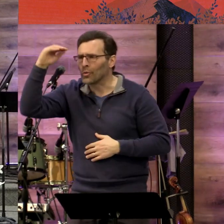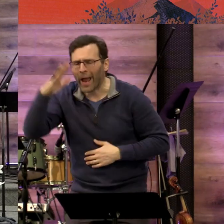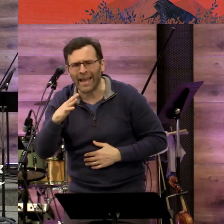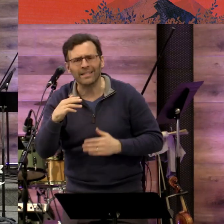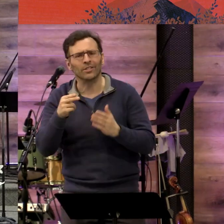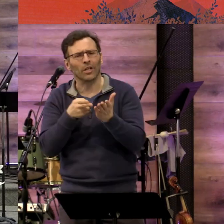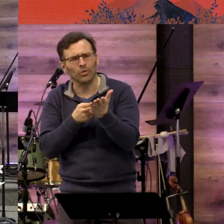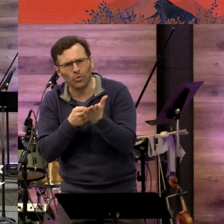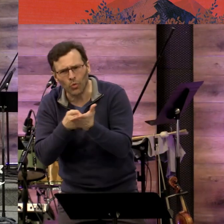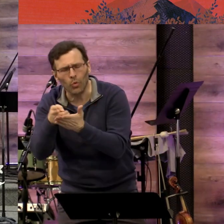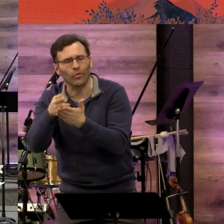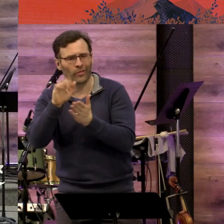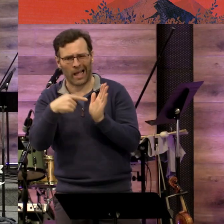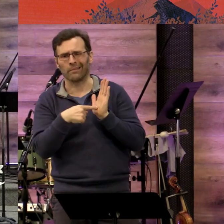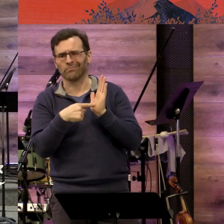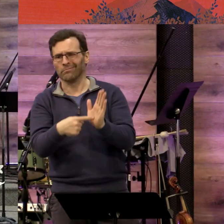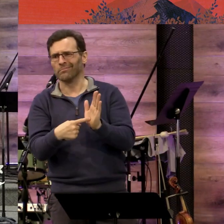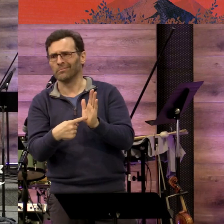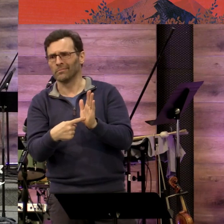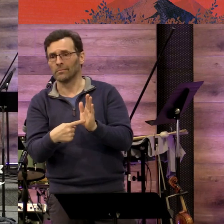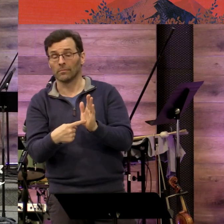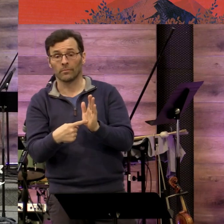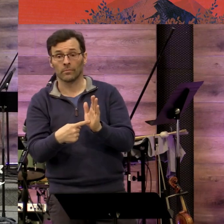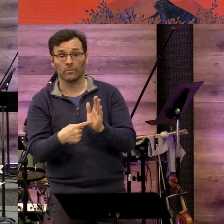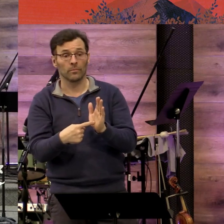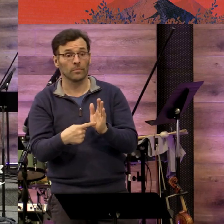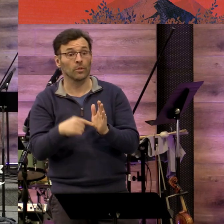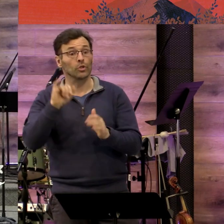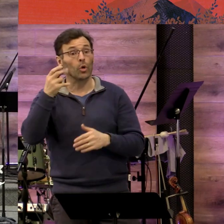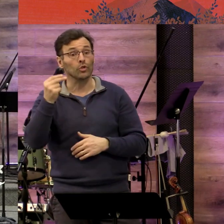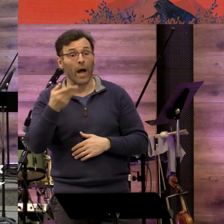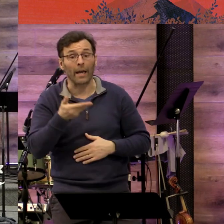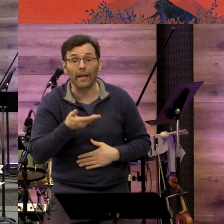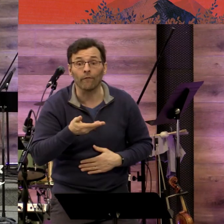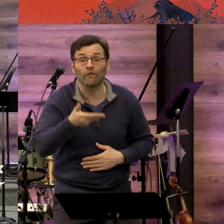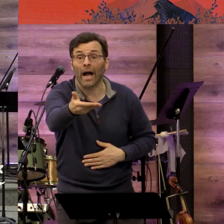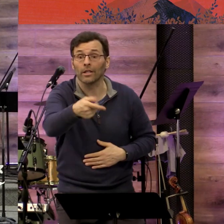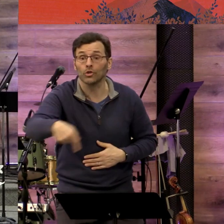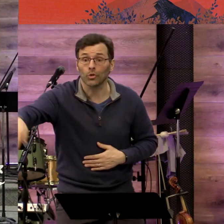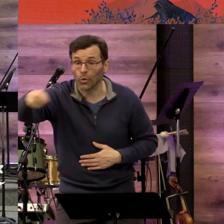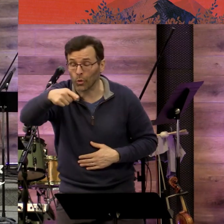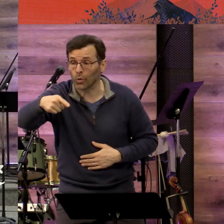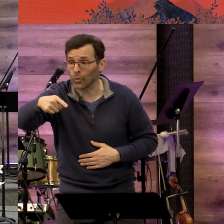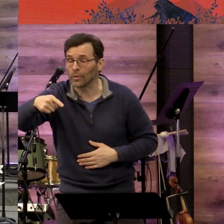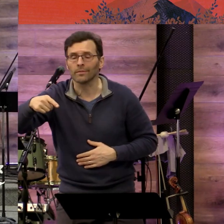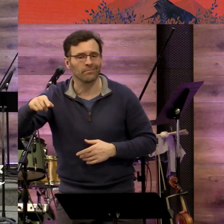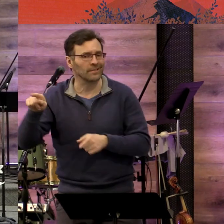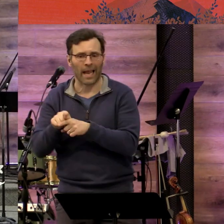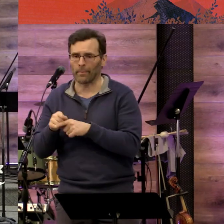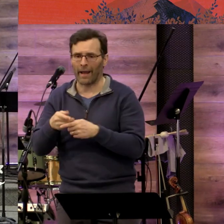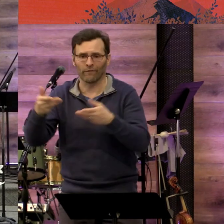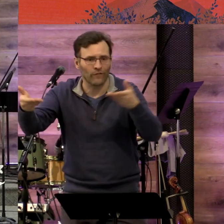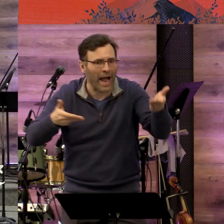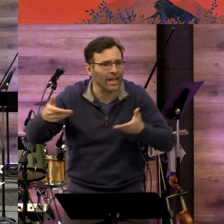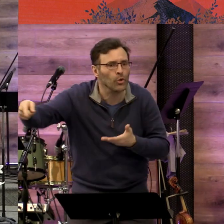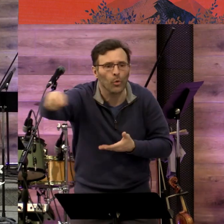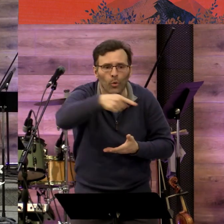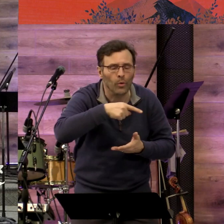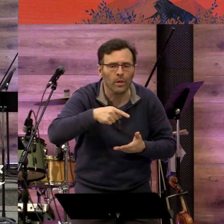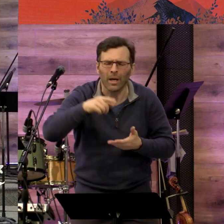truth. And so the invitation that John gives is the invitation I give to you today. Believe in